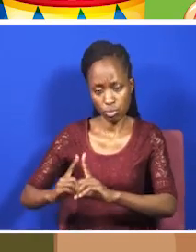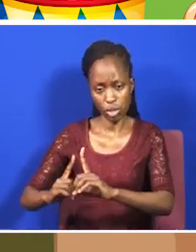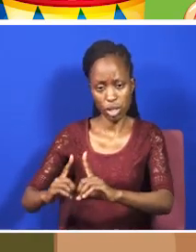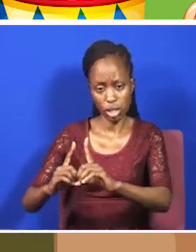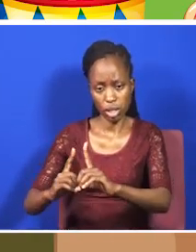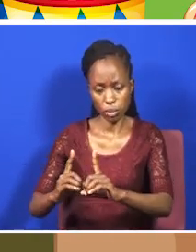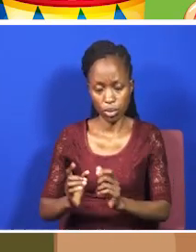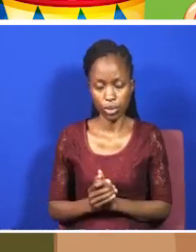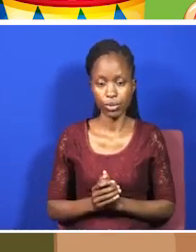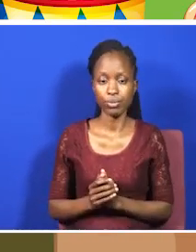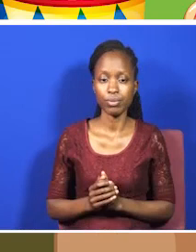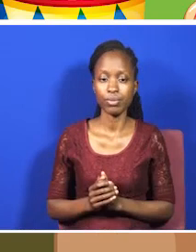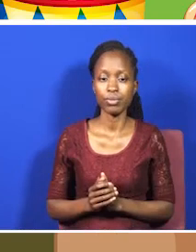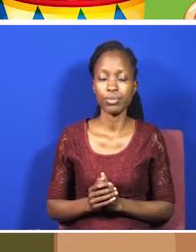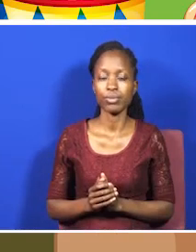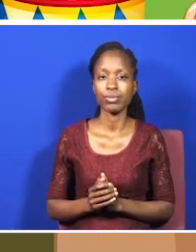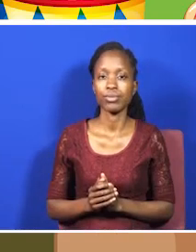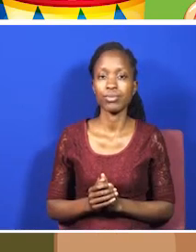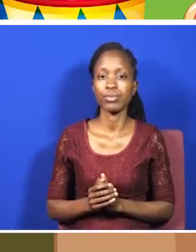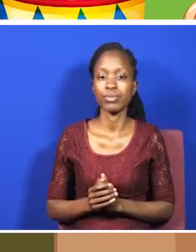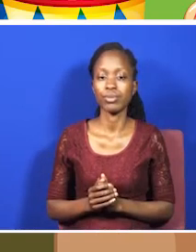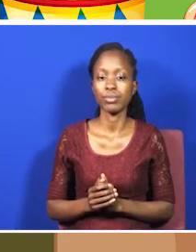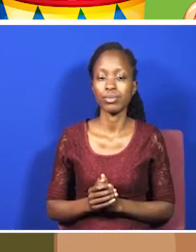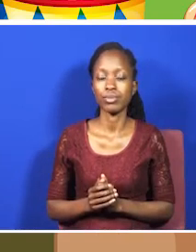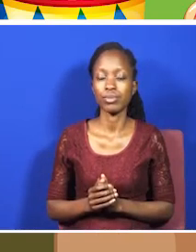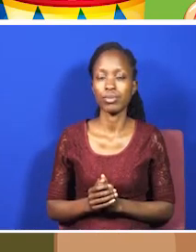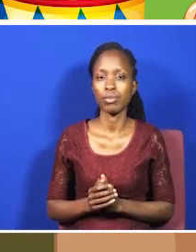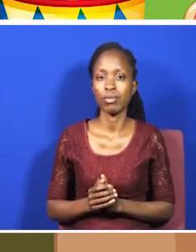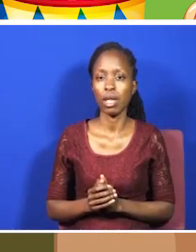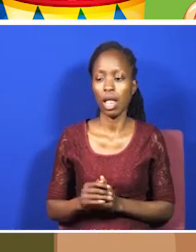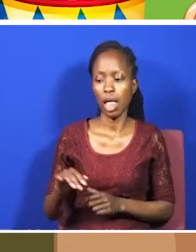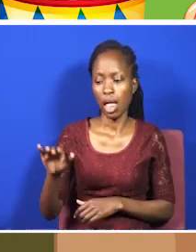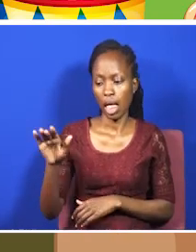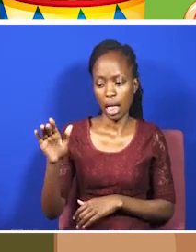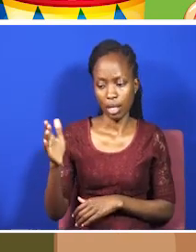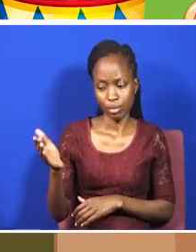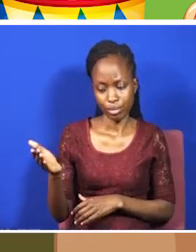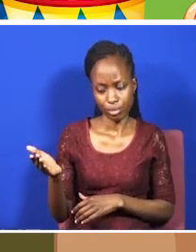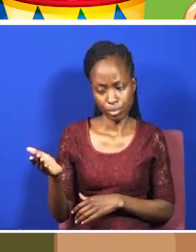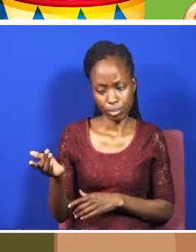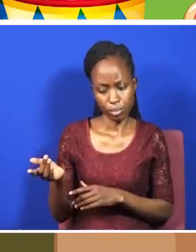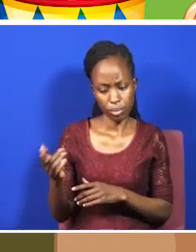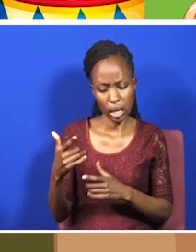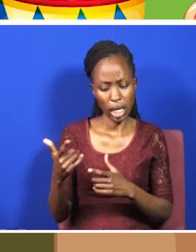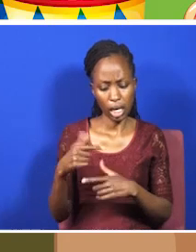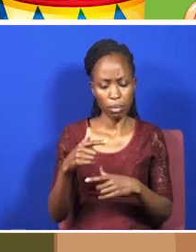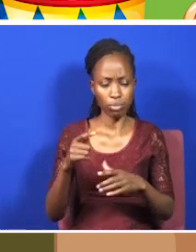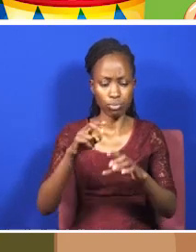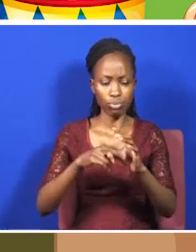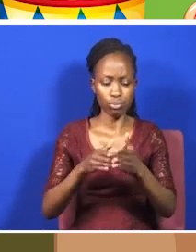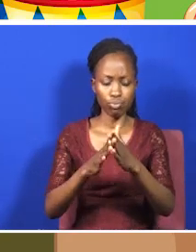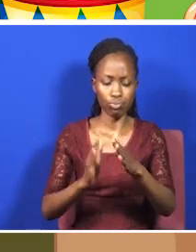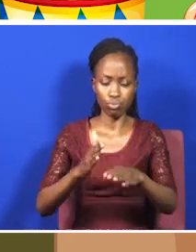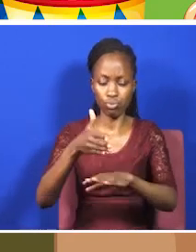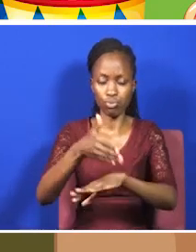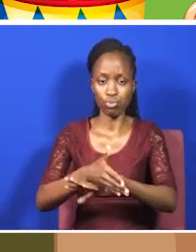at evening, Jesus said to his followers, the followers of Jesus are the disciples of Jesus,